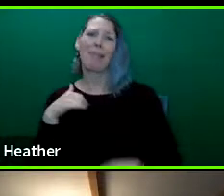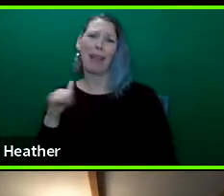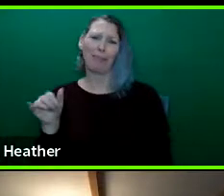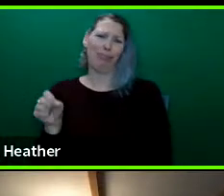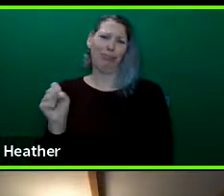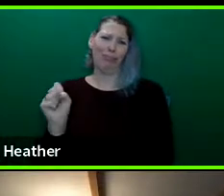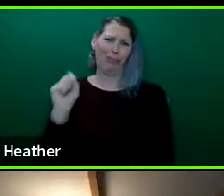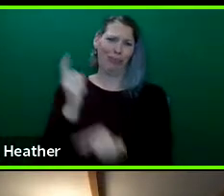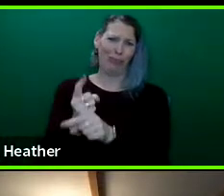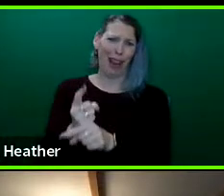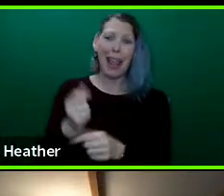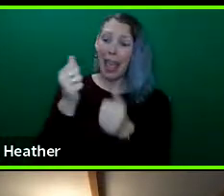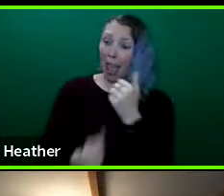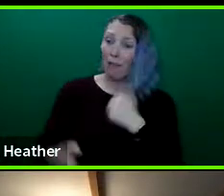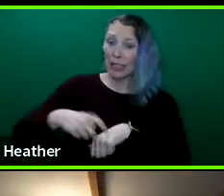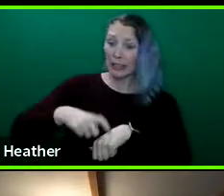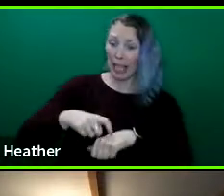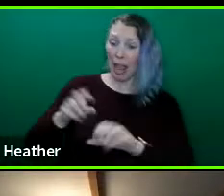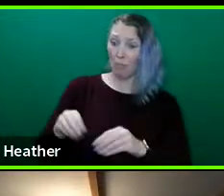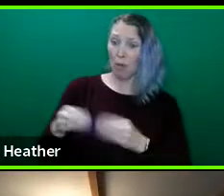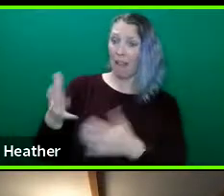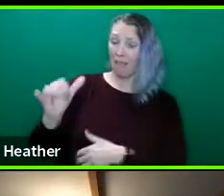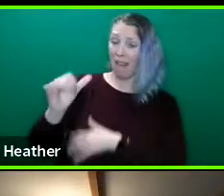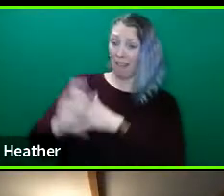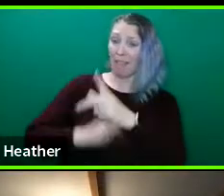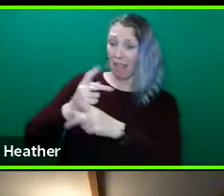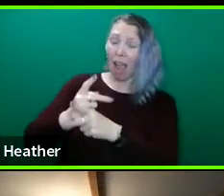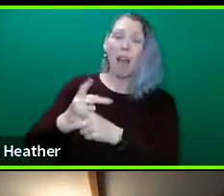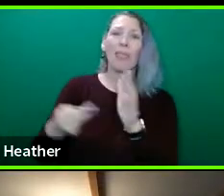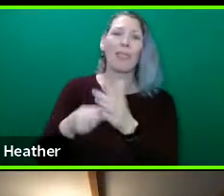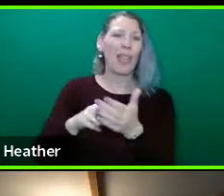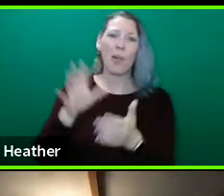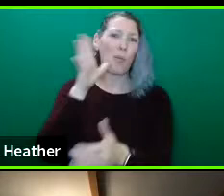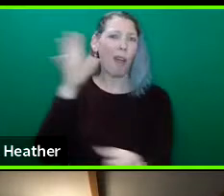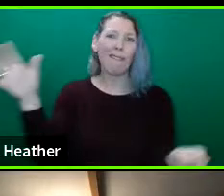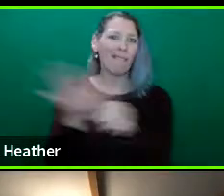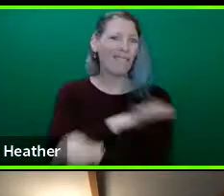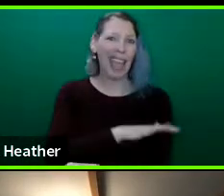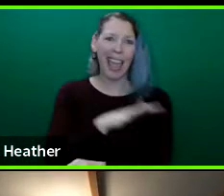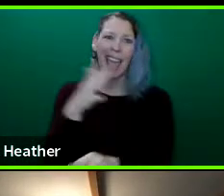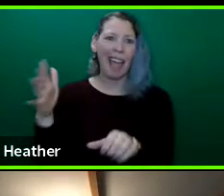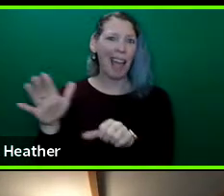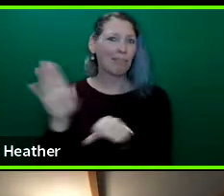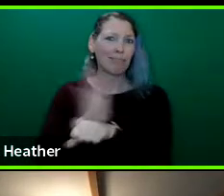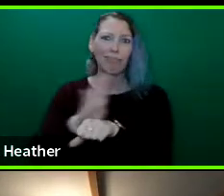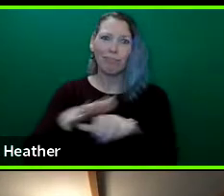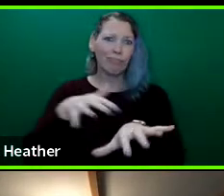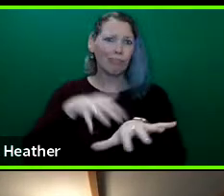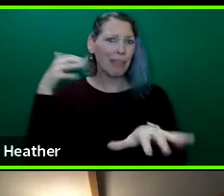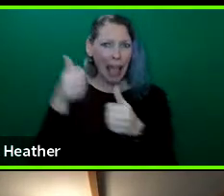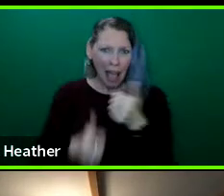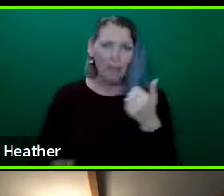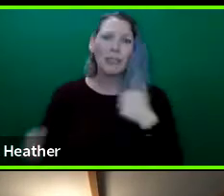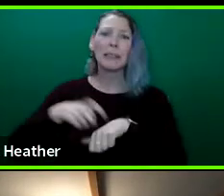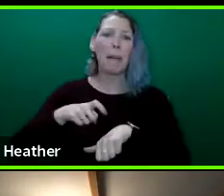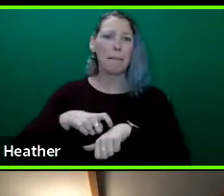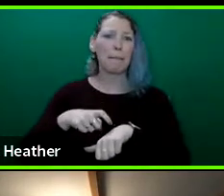right. Every time we provide that kind of capacity, it gets filled. Every time it gets filled.